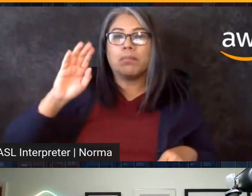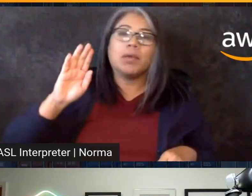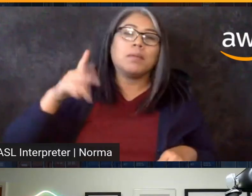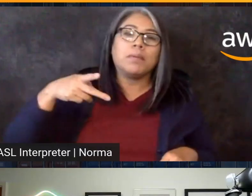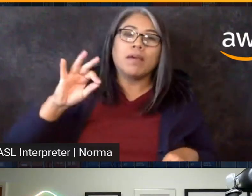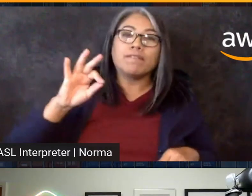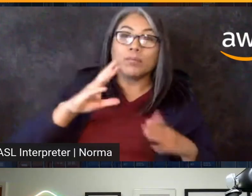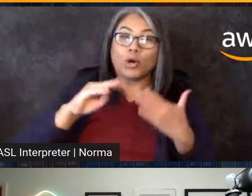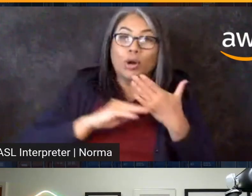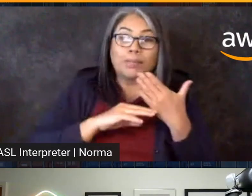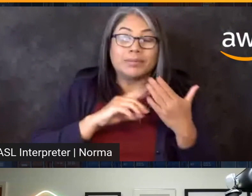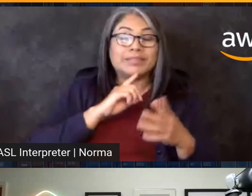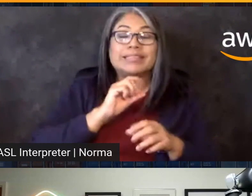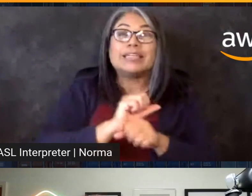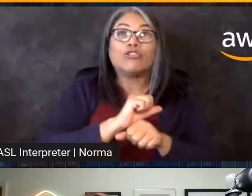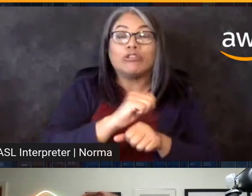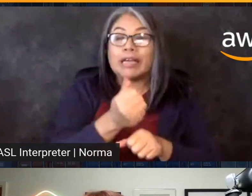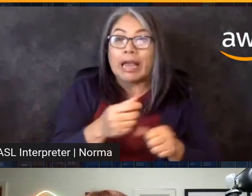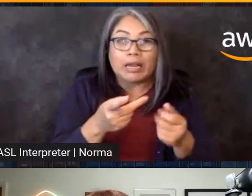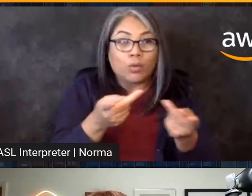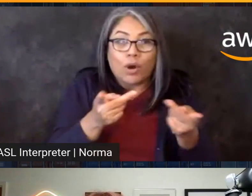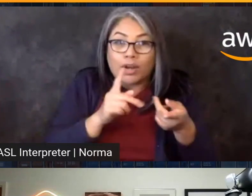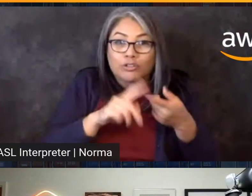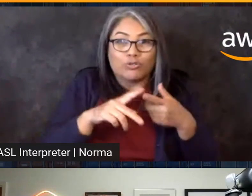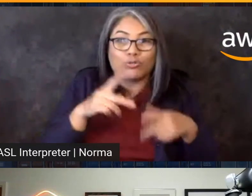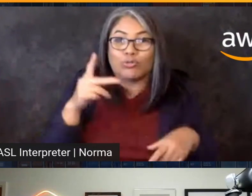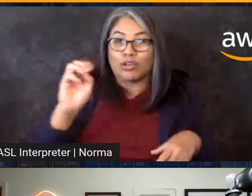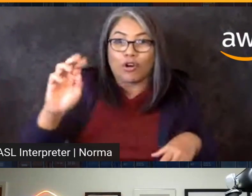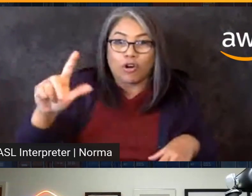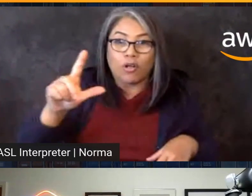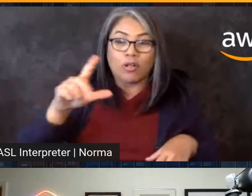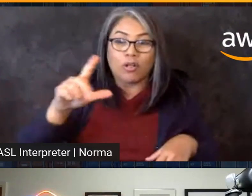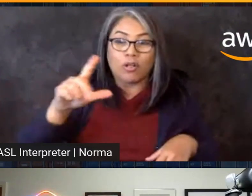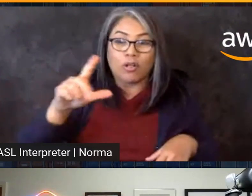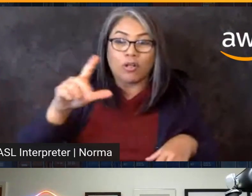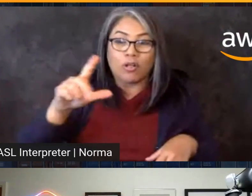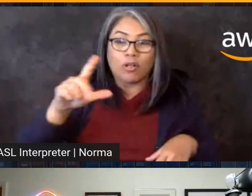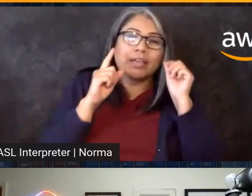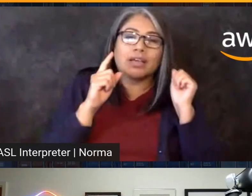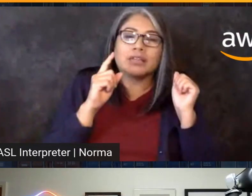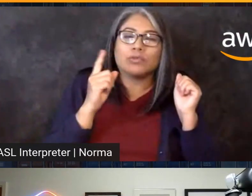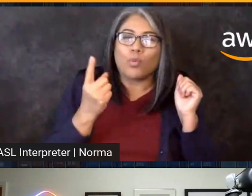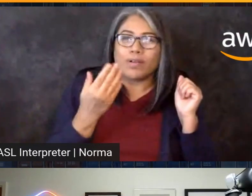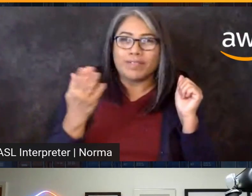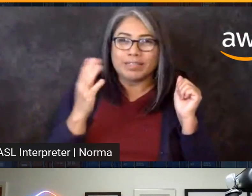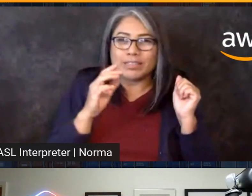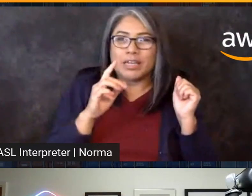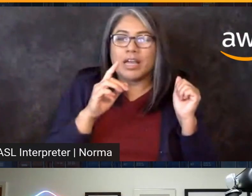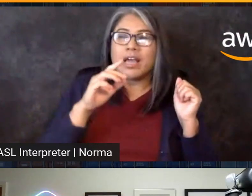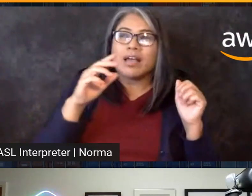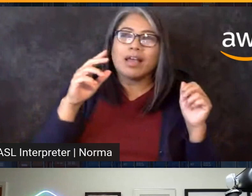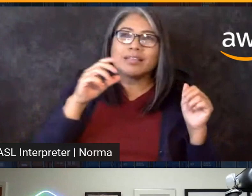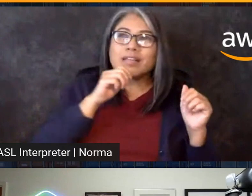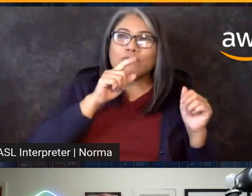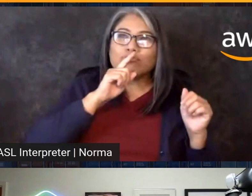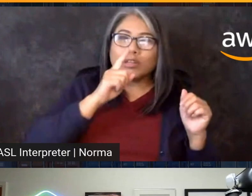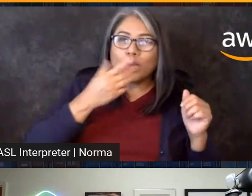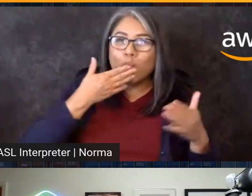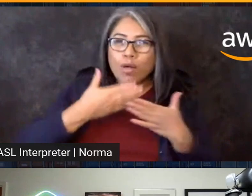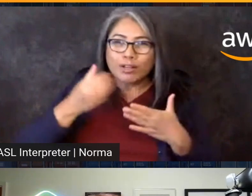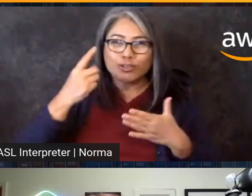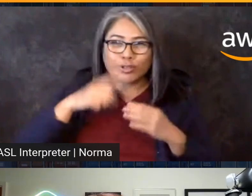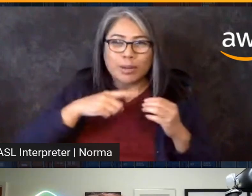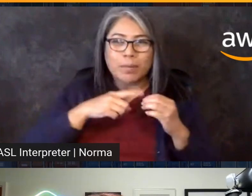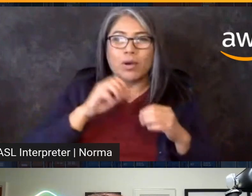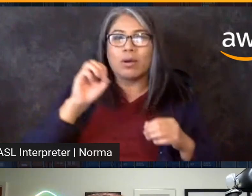into the kernel. And I think this is one of the things that isn't necessarily super well understood about eBPF yet, and something I'm